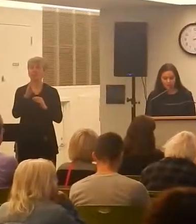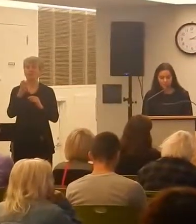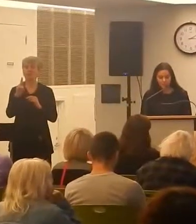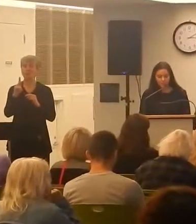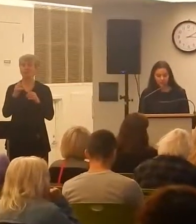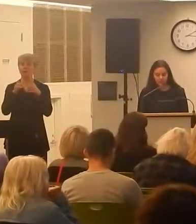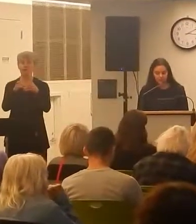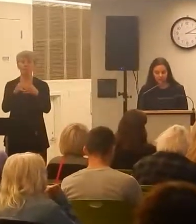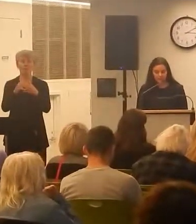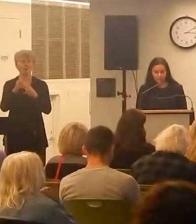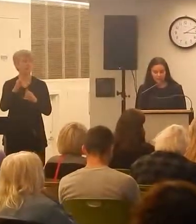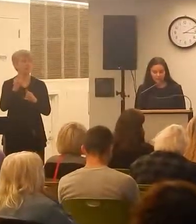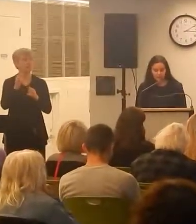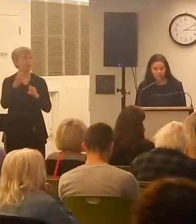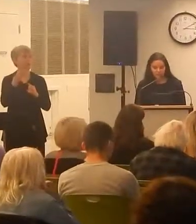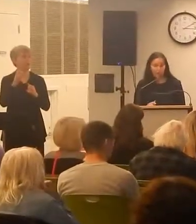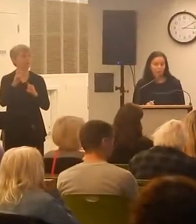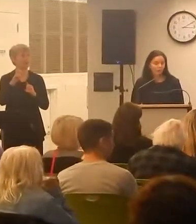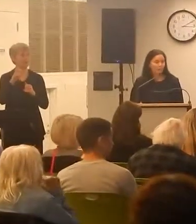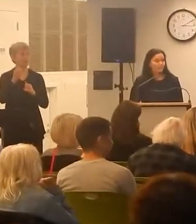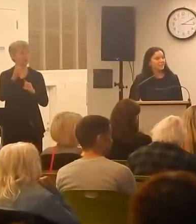prize is Book Hug and Shaming Night.